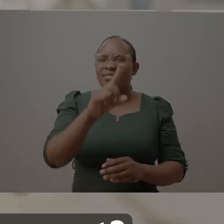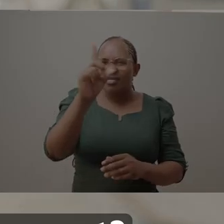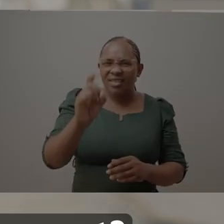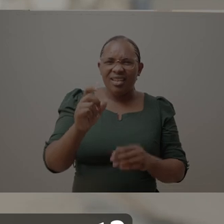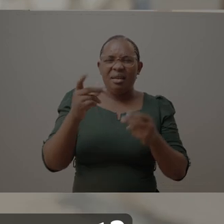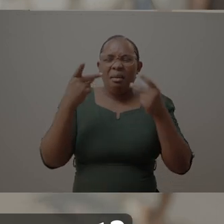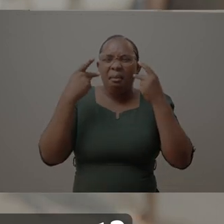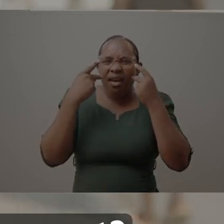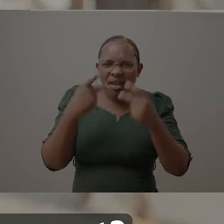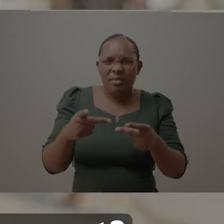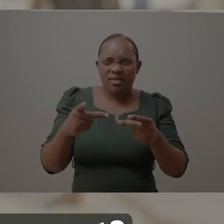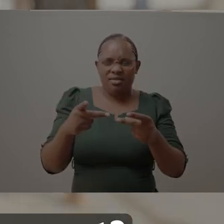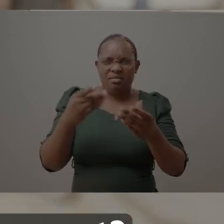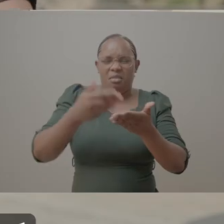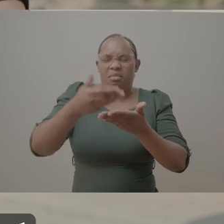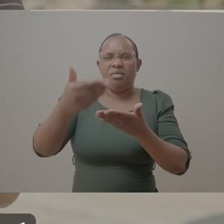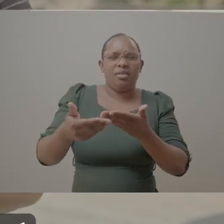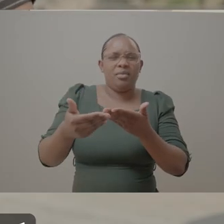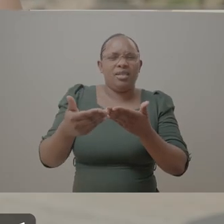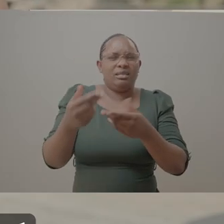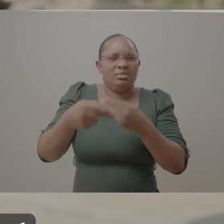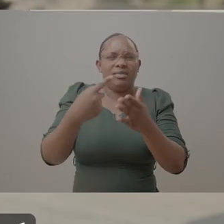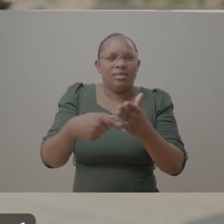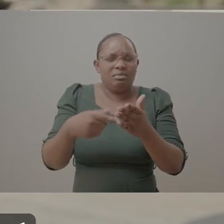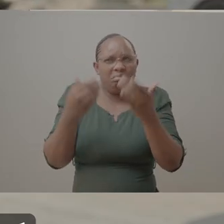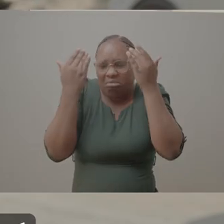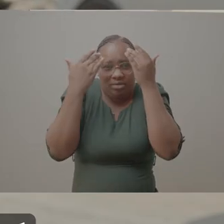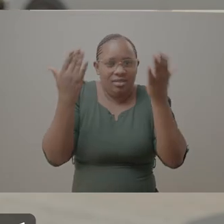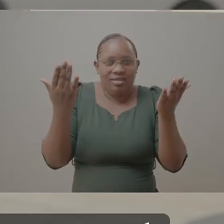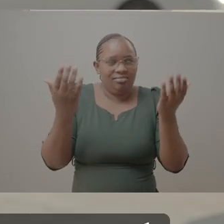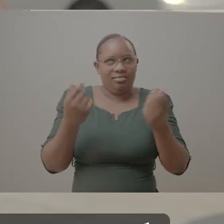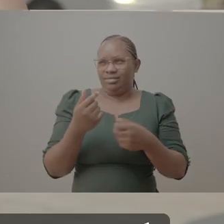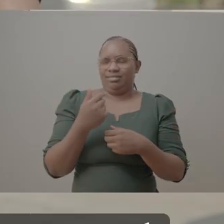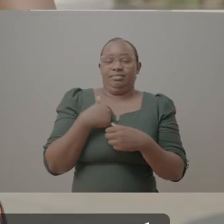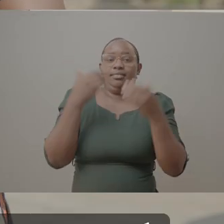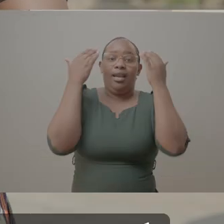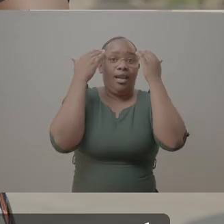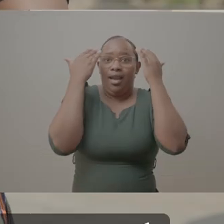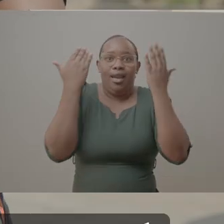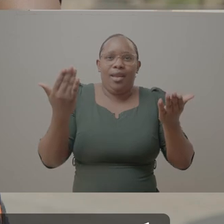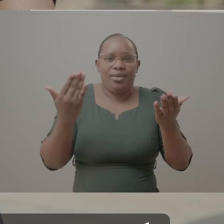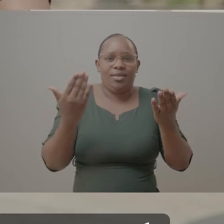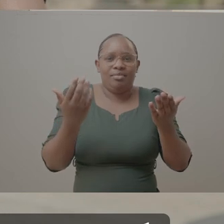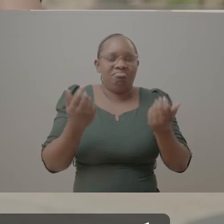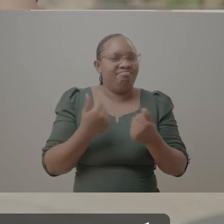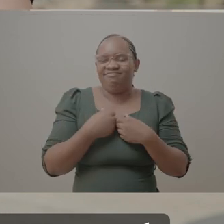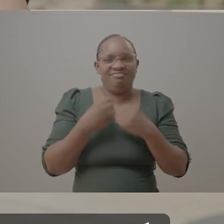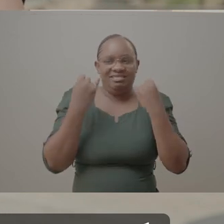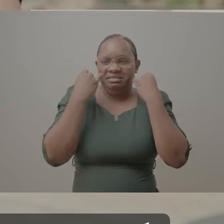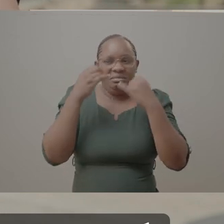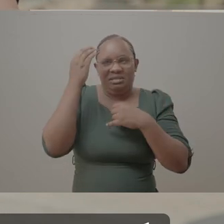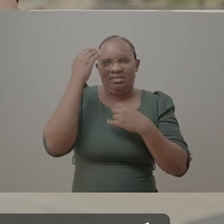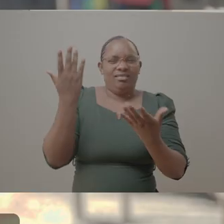So vese public procurement devicha. Sinizio. Be information iliyo onse.